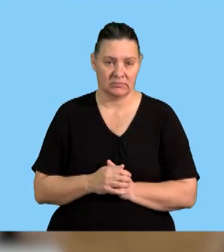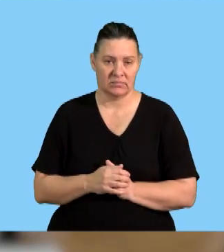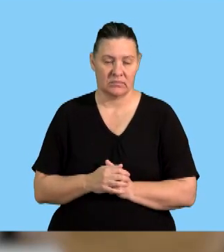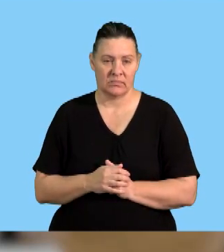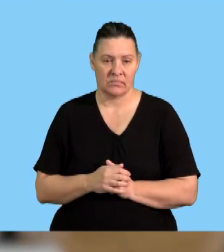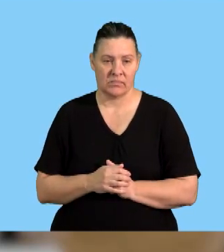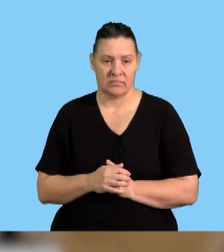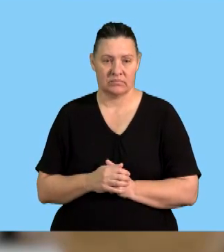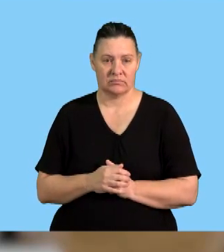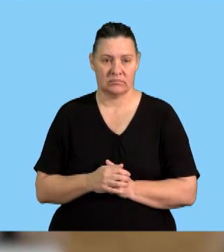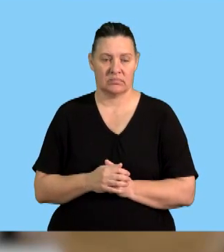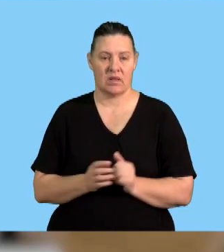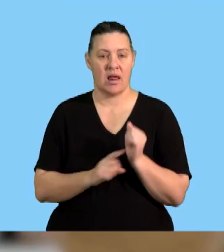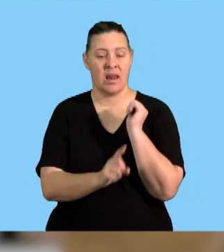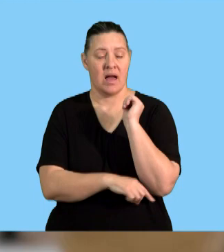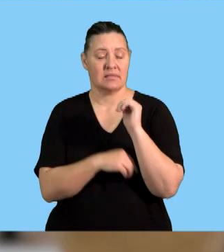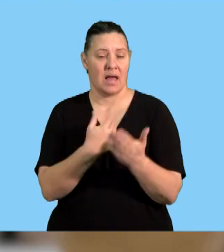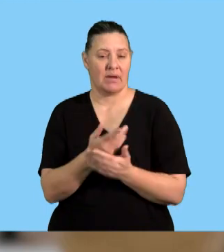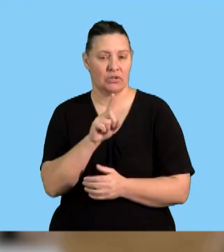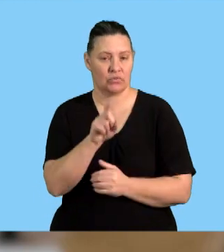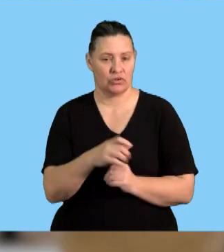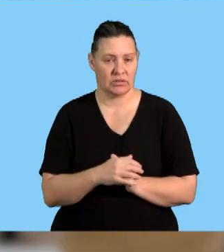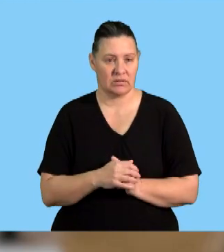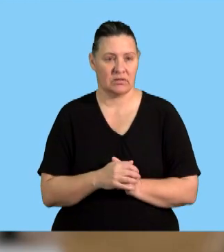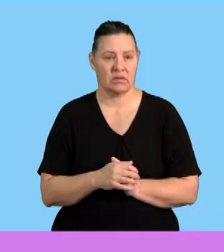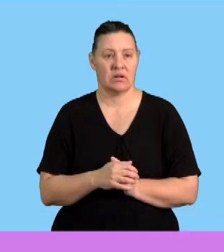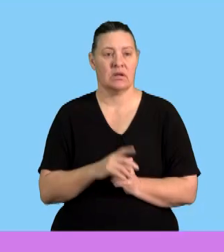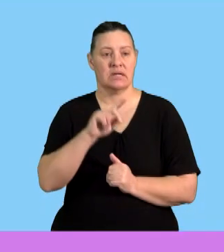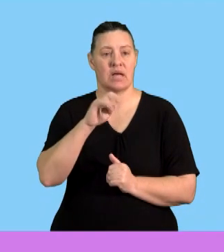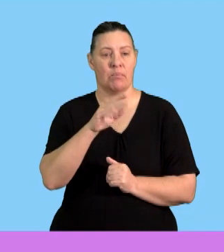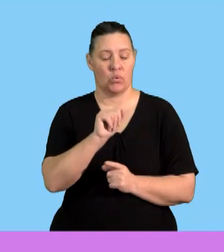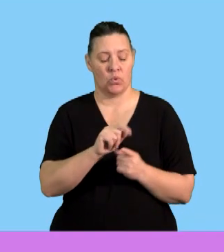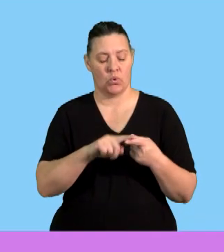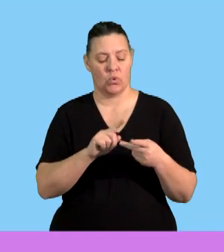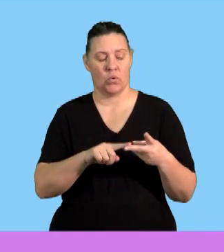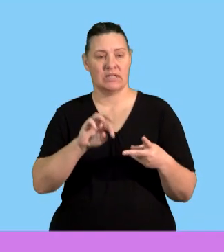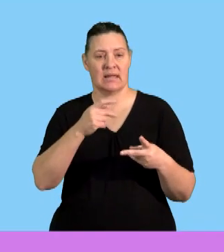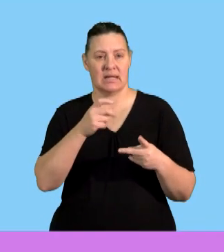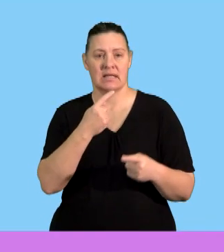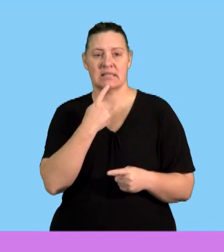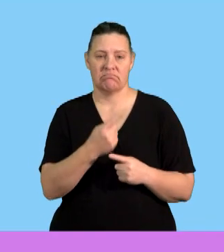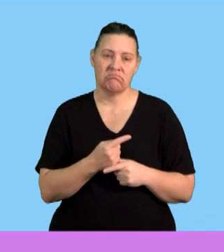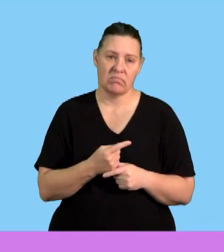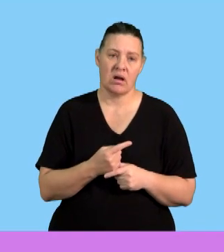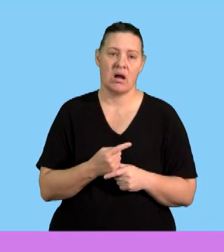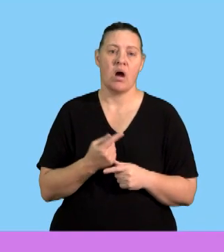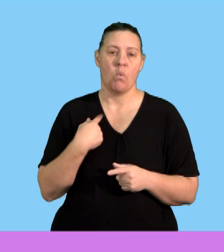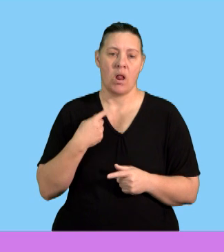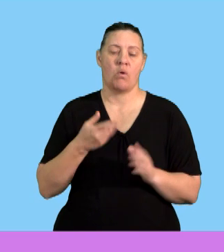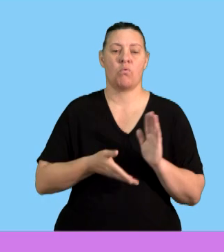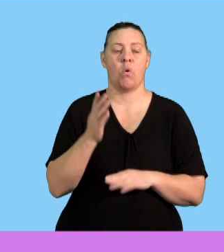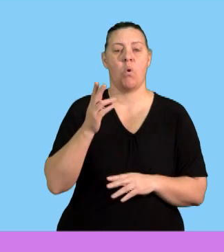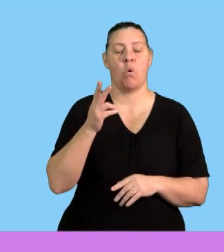Let's look at the last application question. Tabu and Tandi knew 3 years ago that they would be going